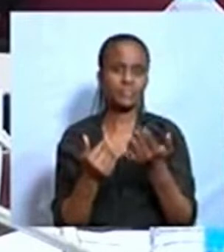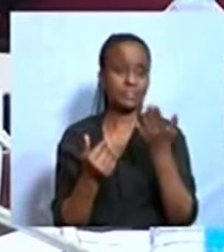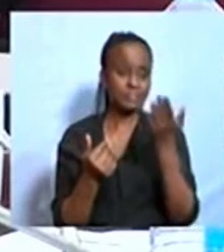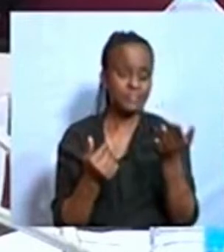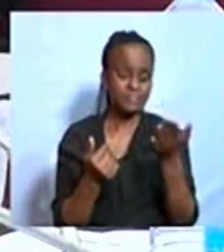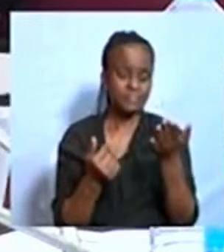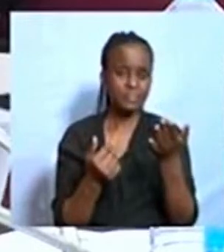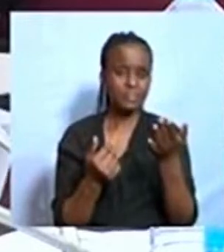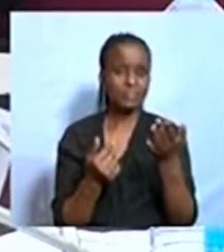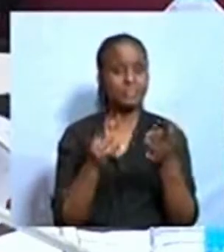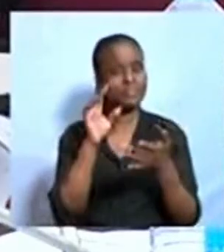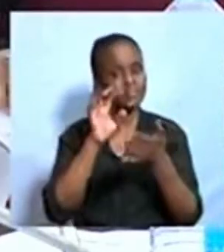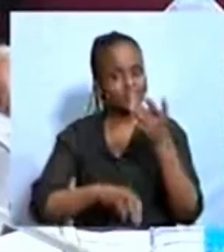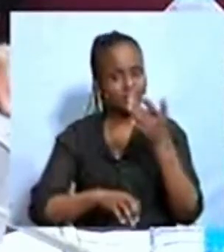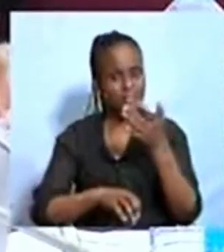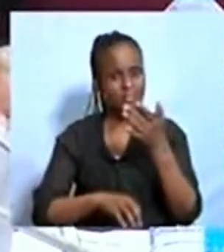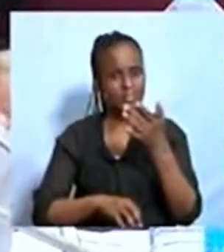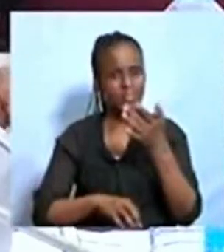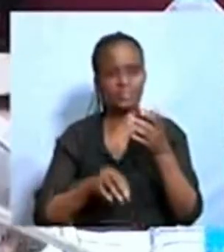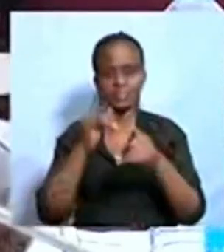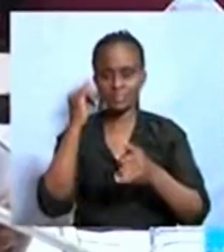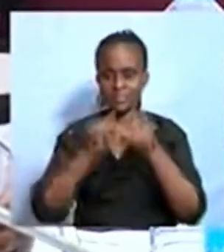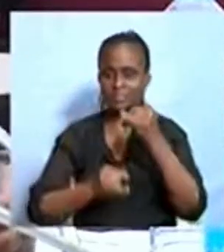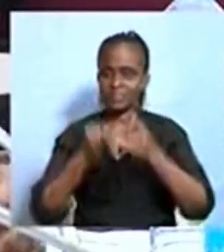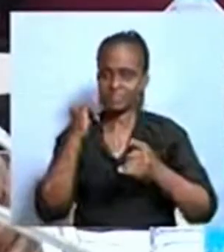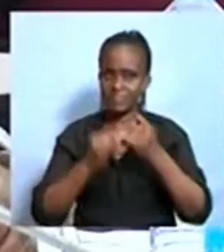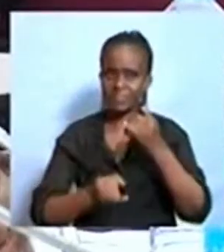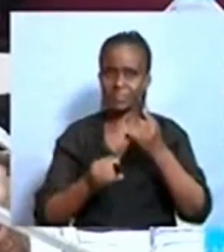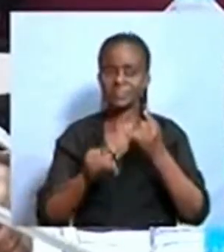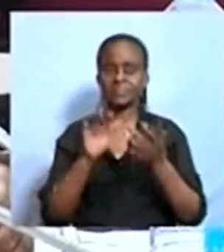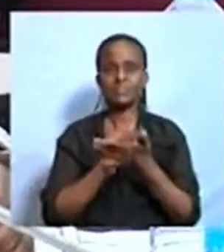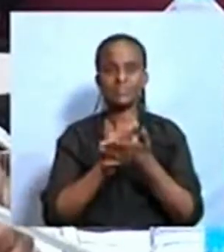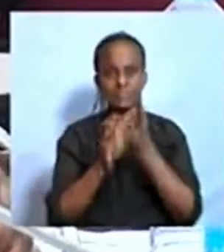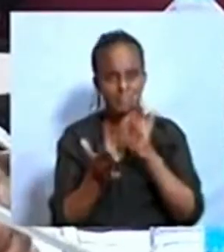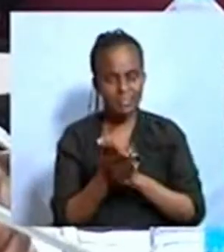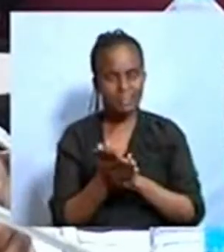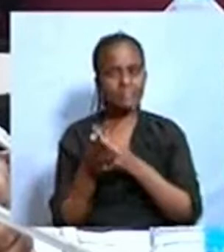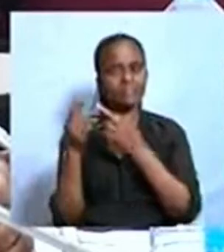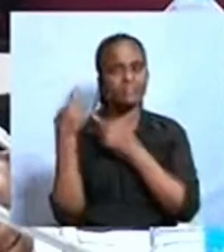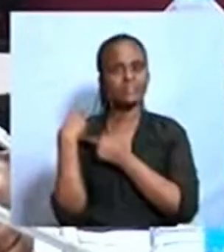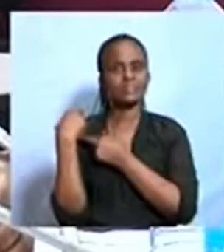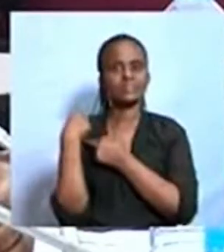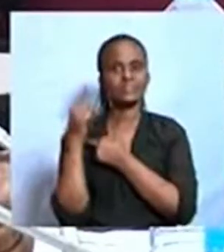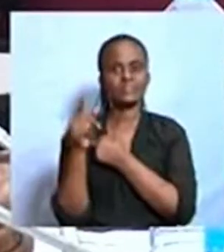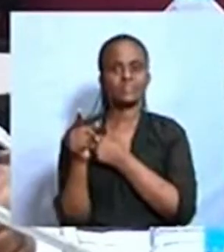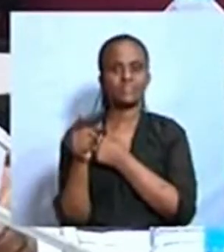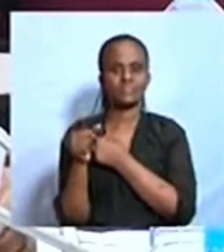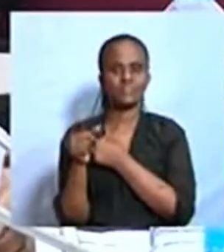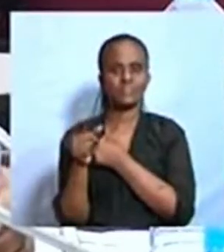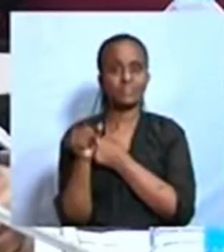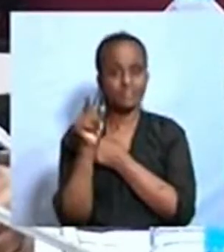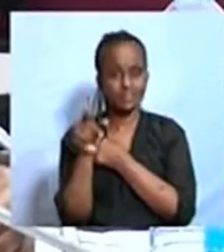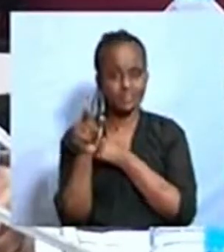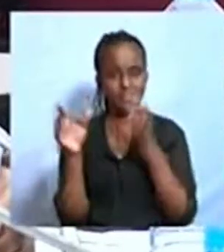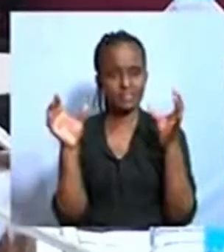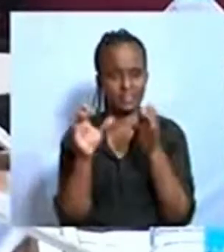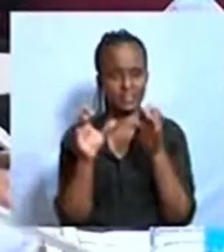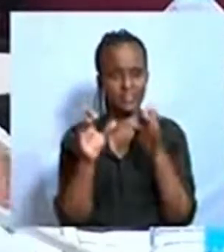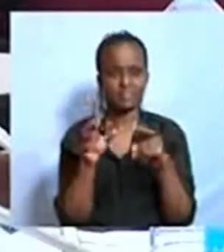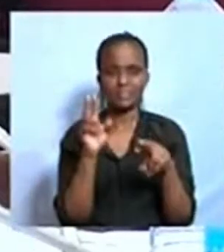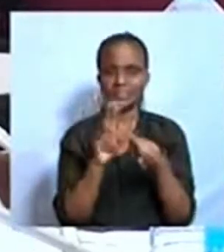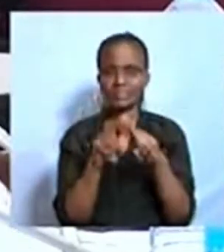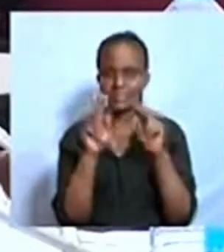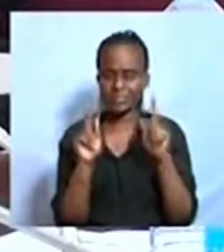are plugged off. And generally the last one then becomes the oversight role of this committee. Chair,